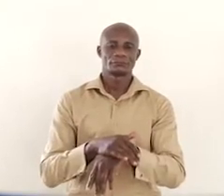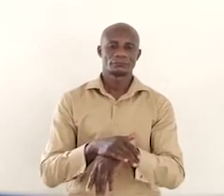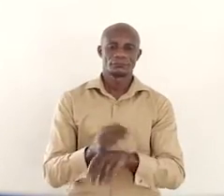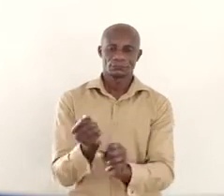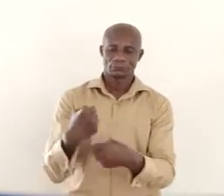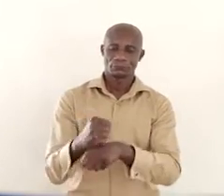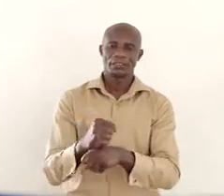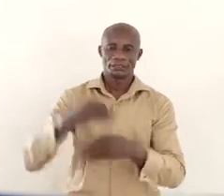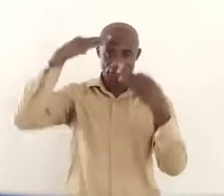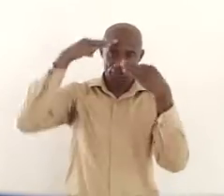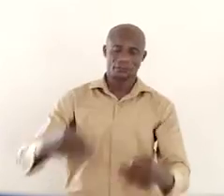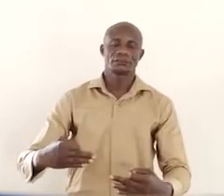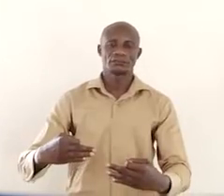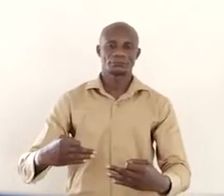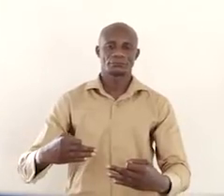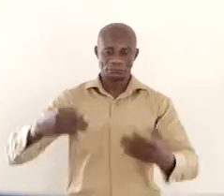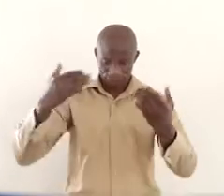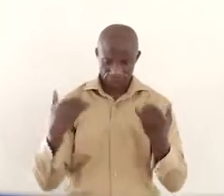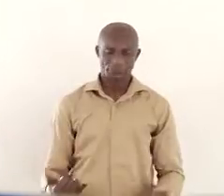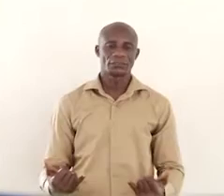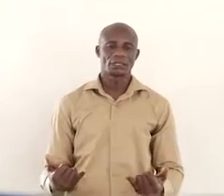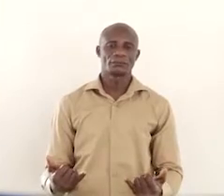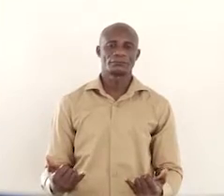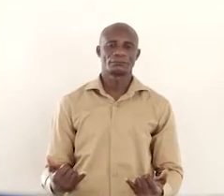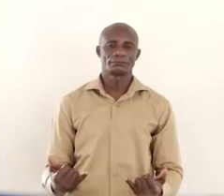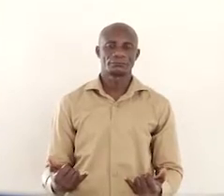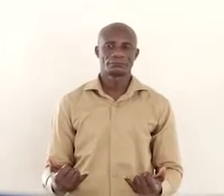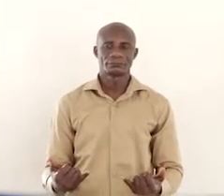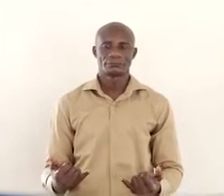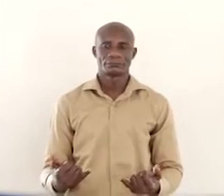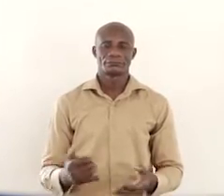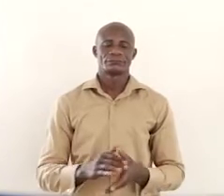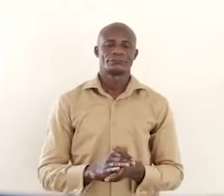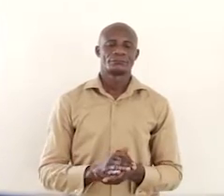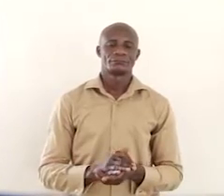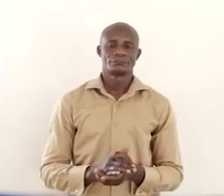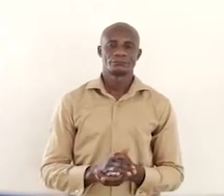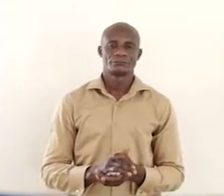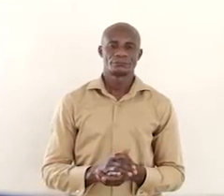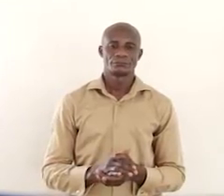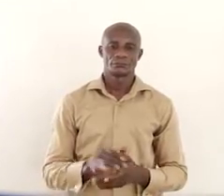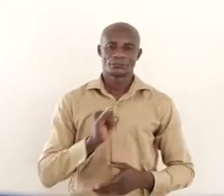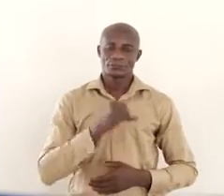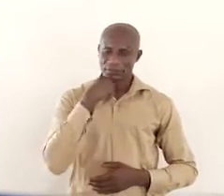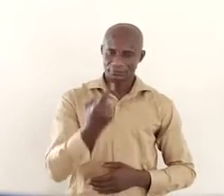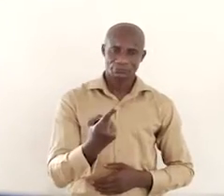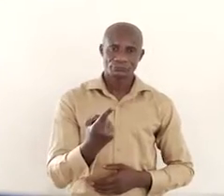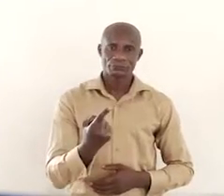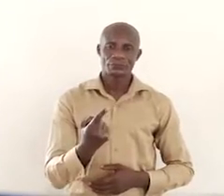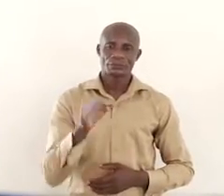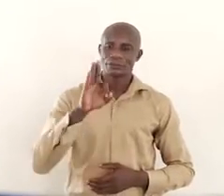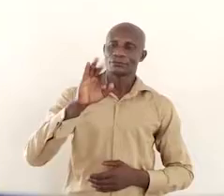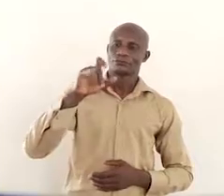Come on, make a decision right now. I